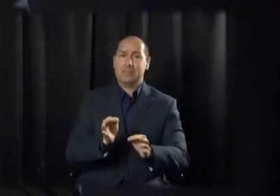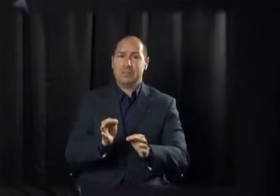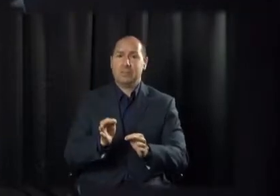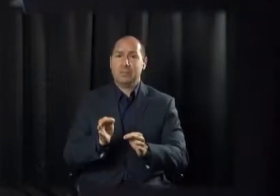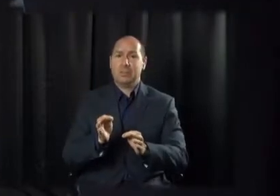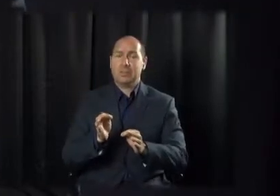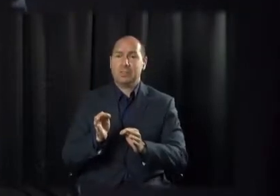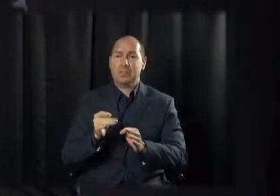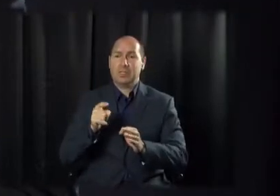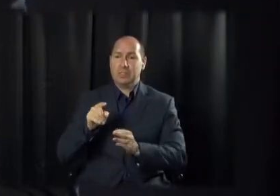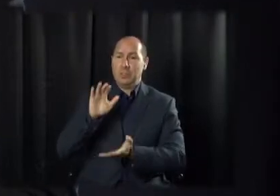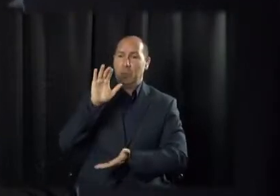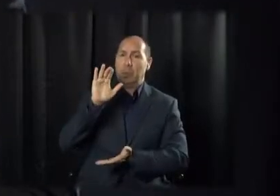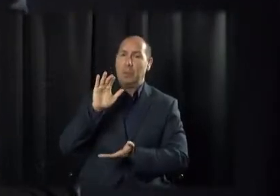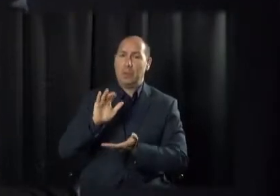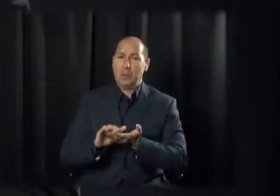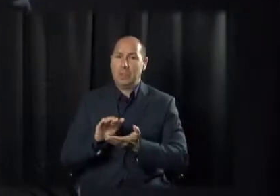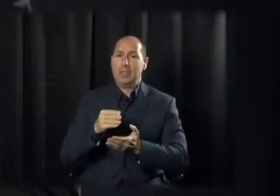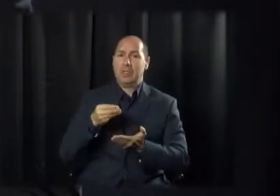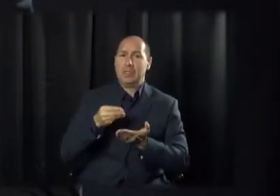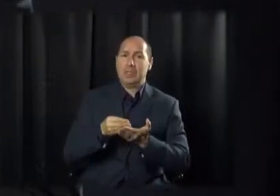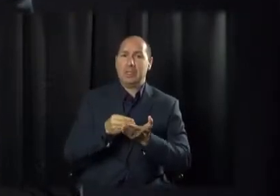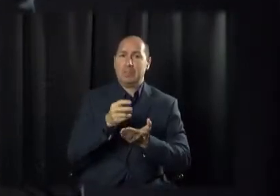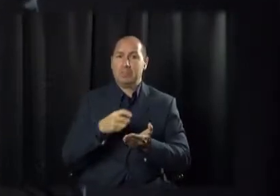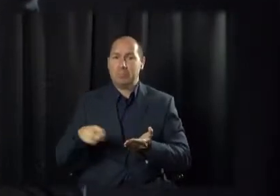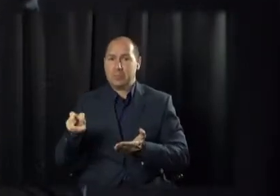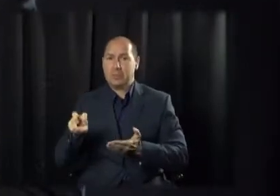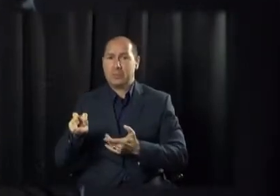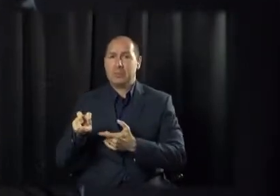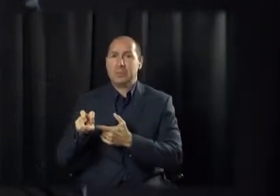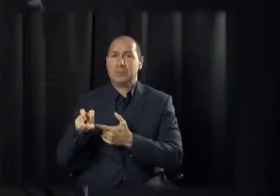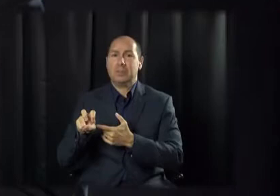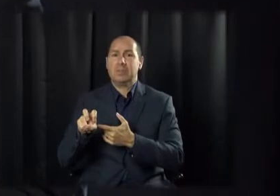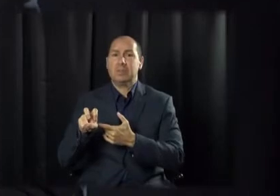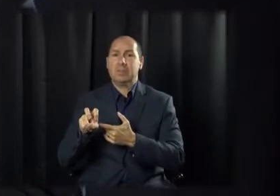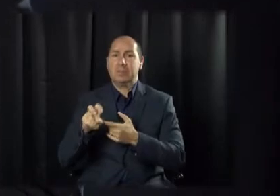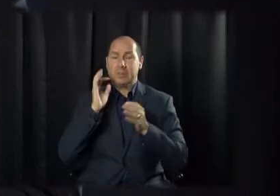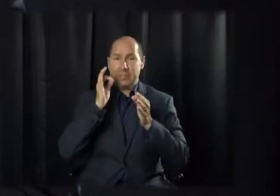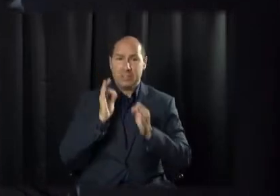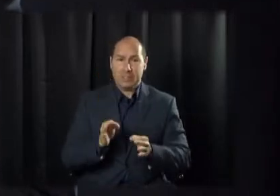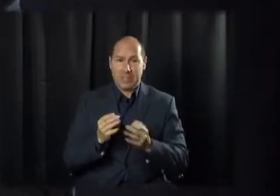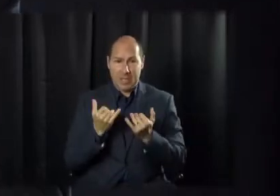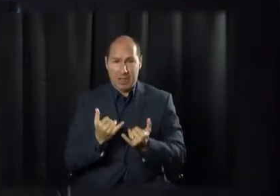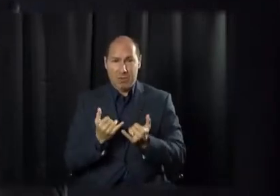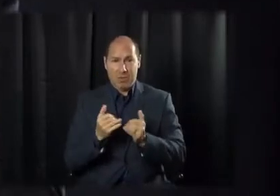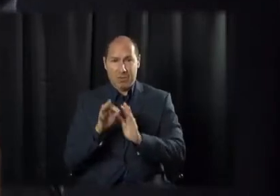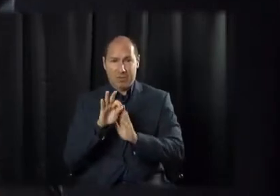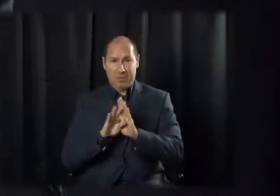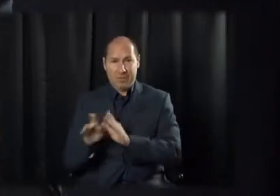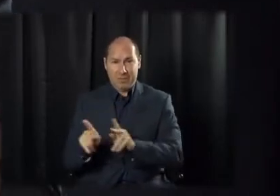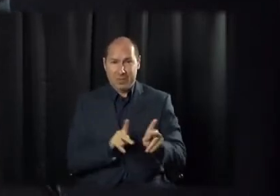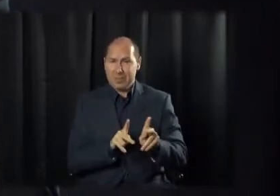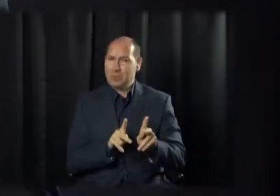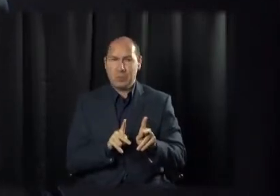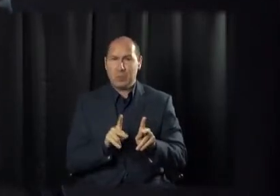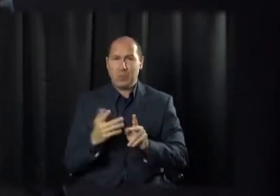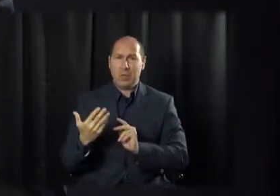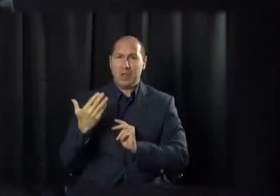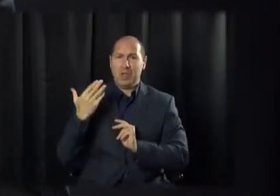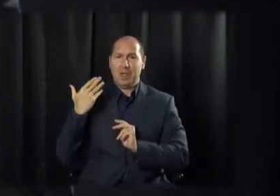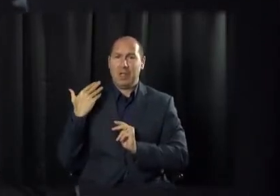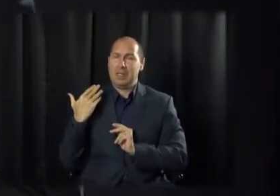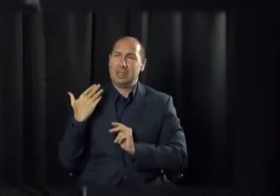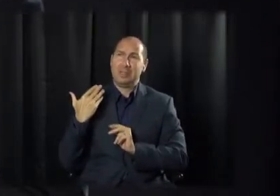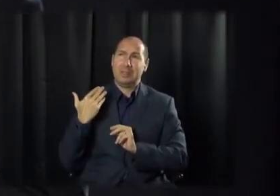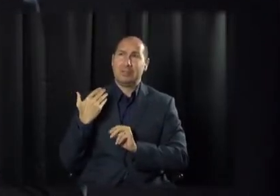in transfers wasn't decided in this current fiscal plan. This was done previously. They delayed it a